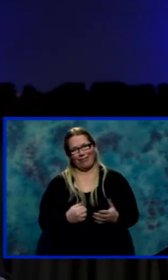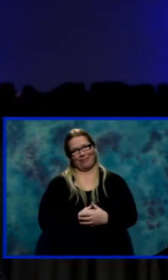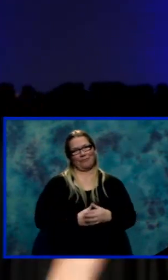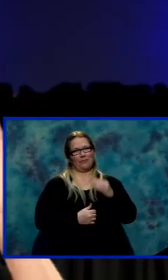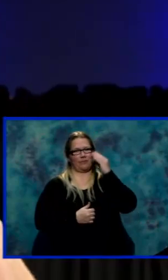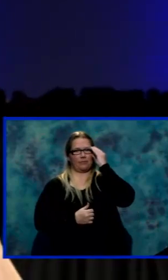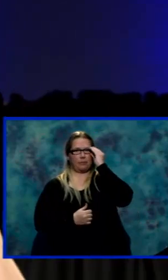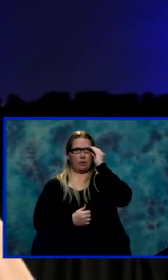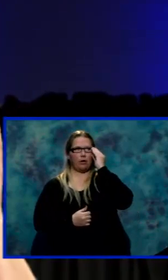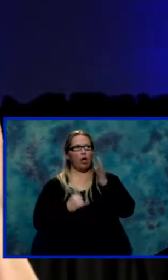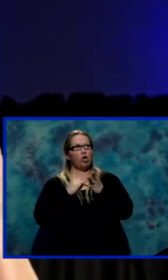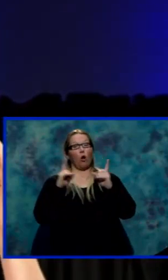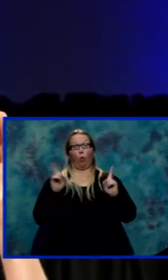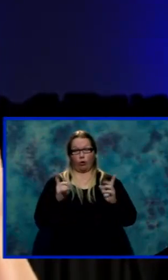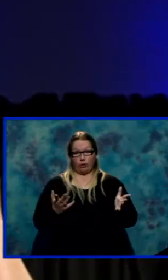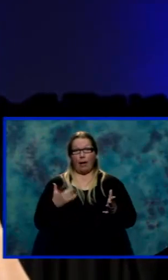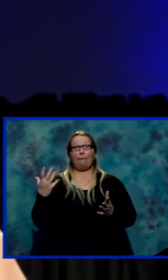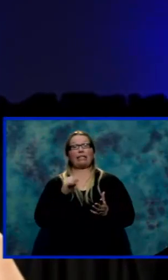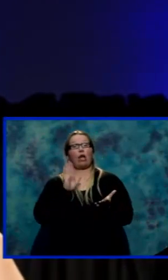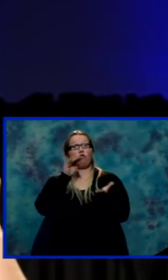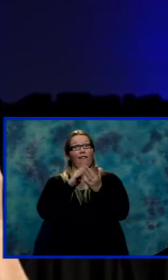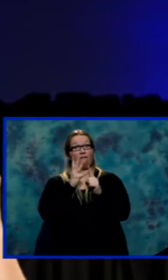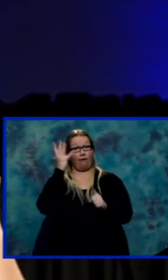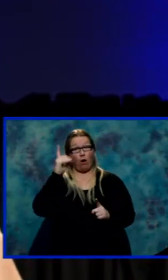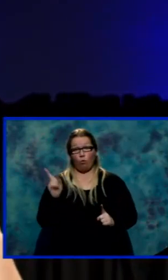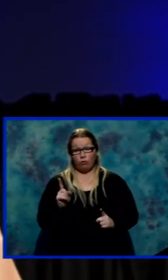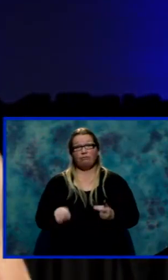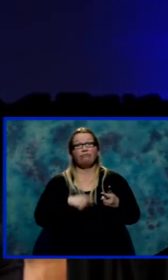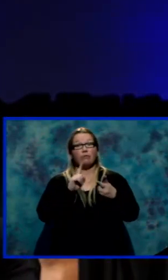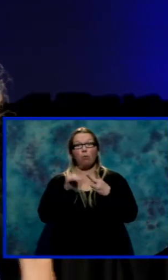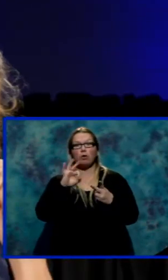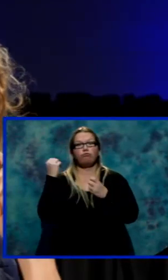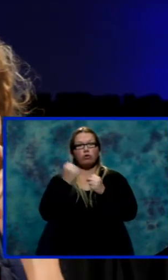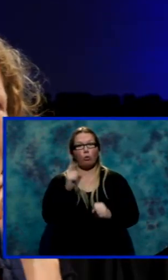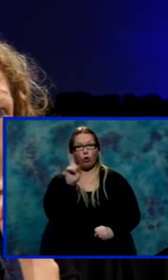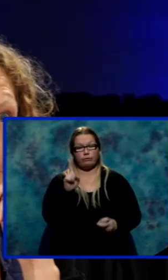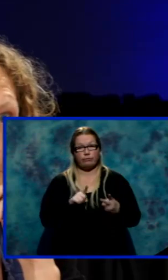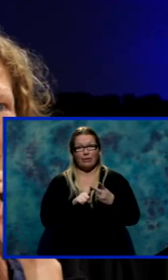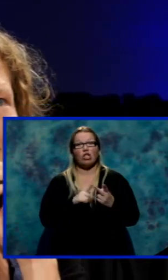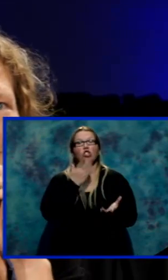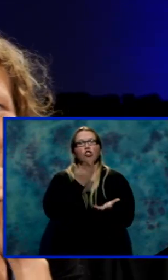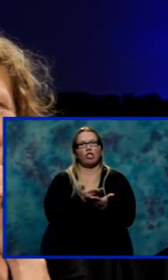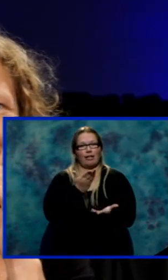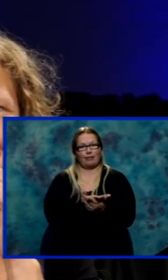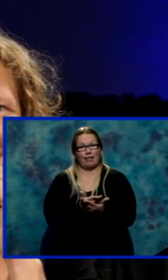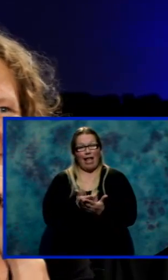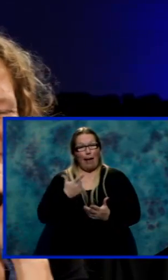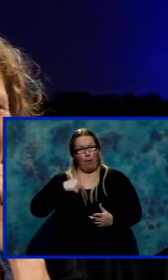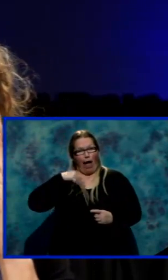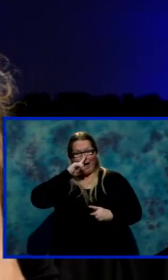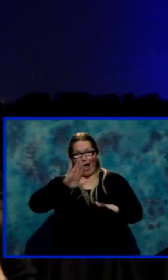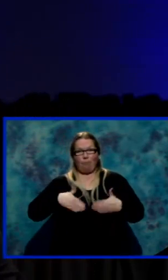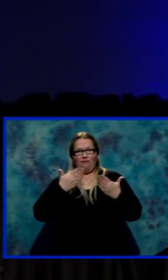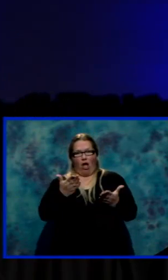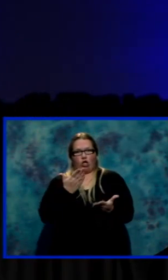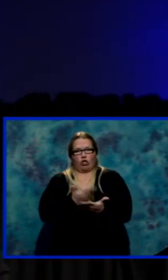Okay, so what else? So you got to be there at 5. What else do you have to bring with you? Chairs. Yes, because I'm not going to provide you